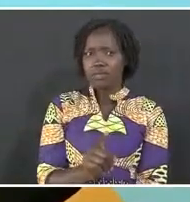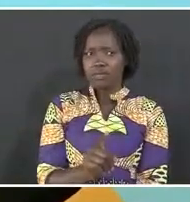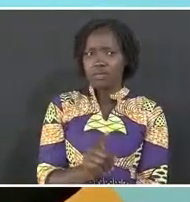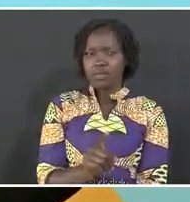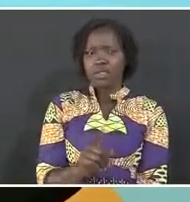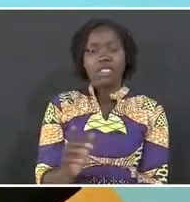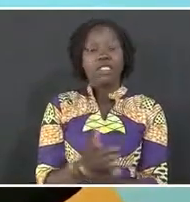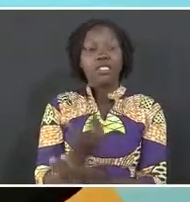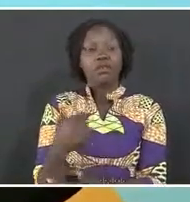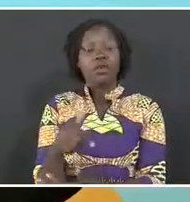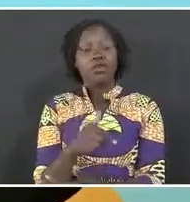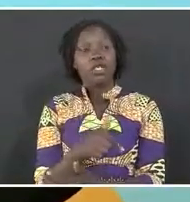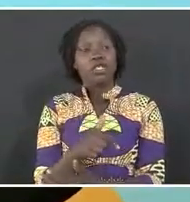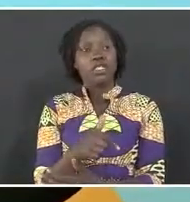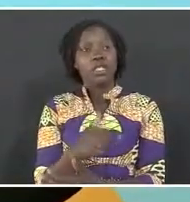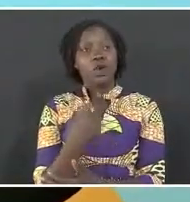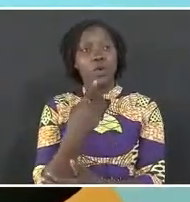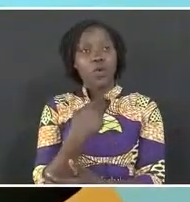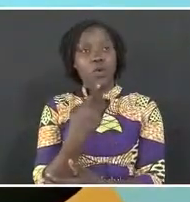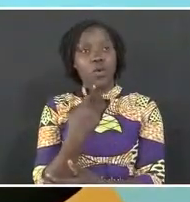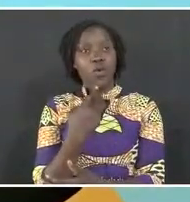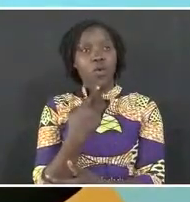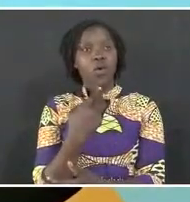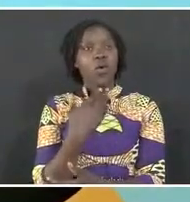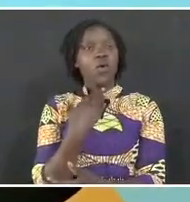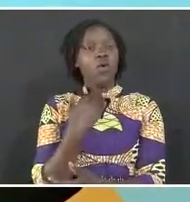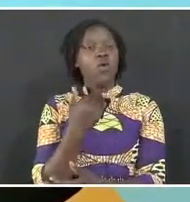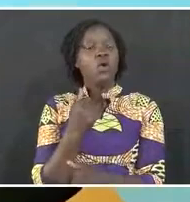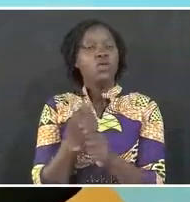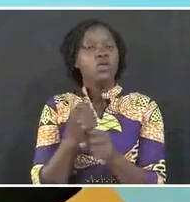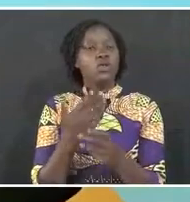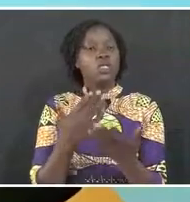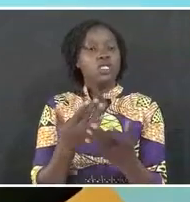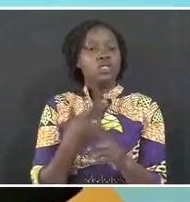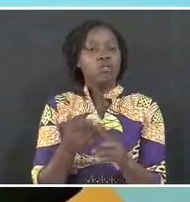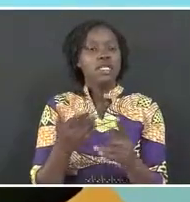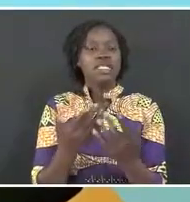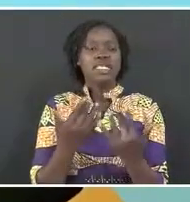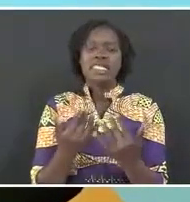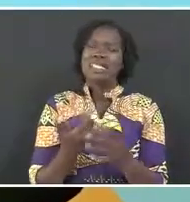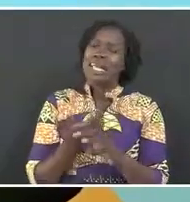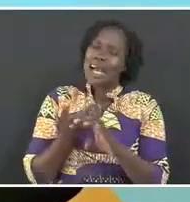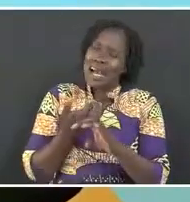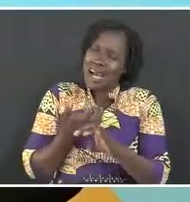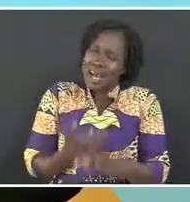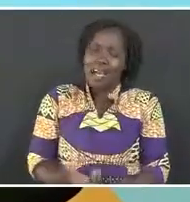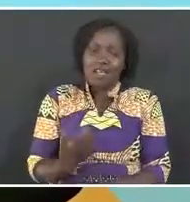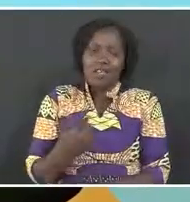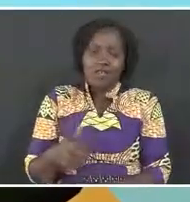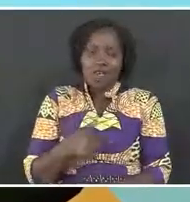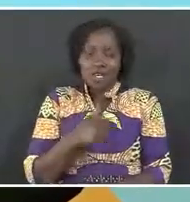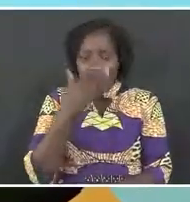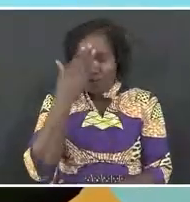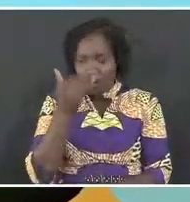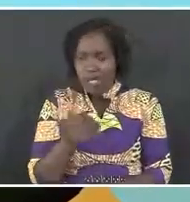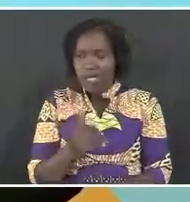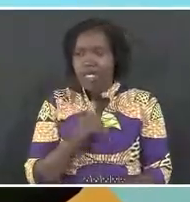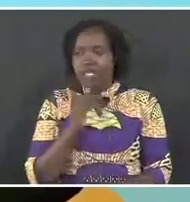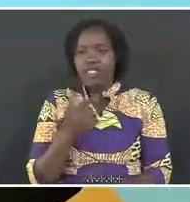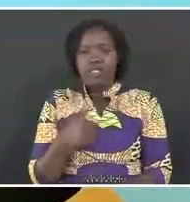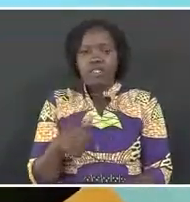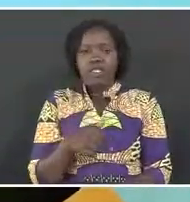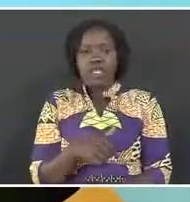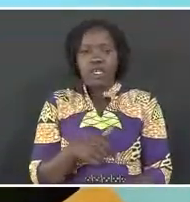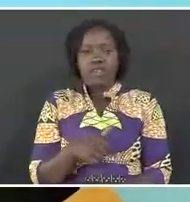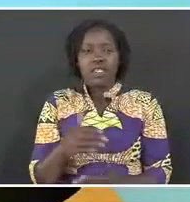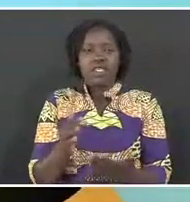There are some of us who will want to do things, but the things are so hard for us because that is not us.